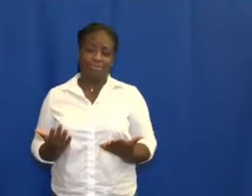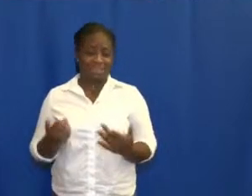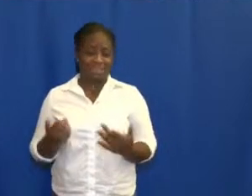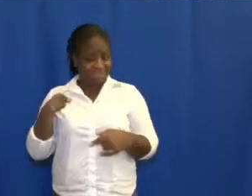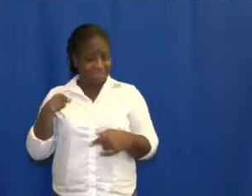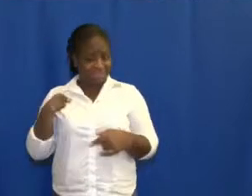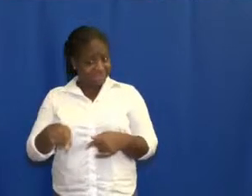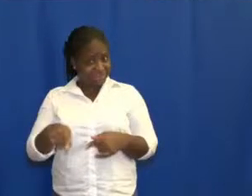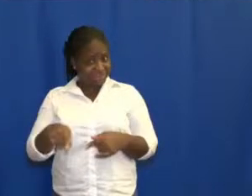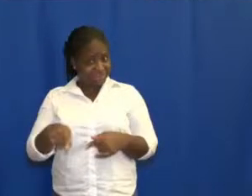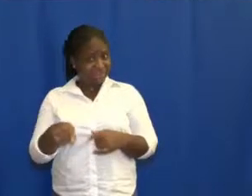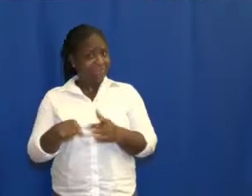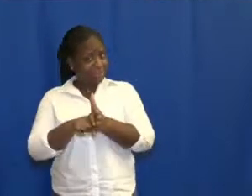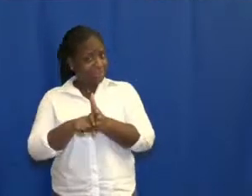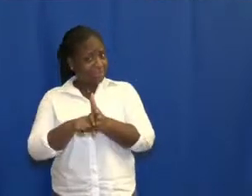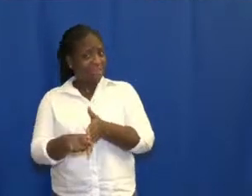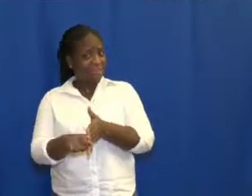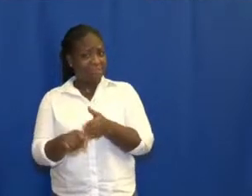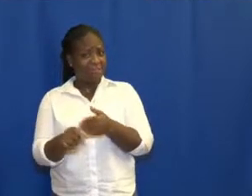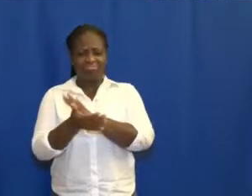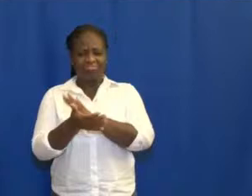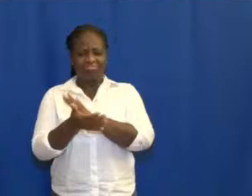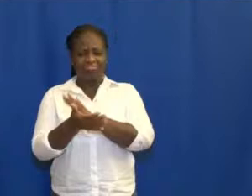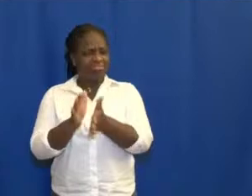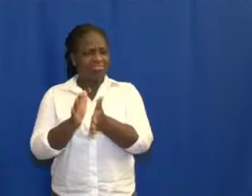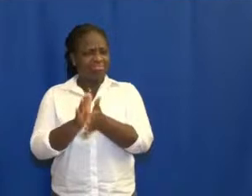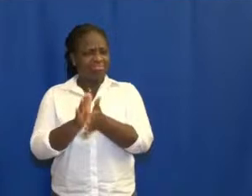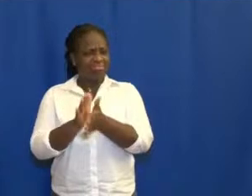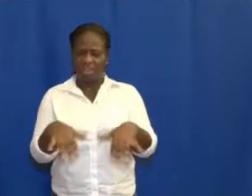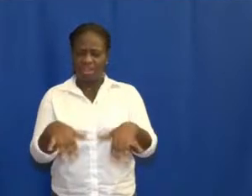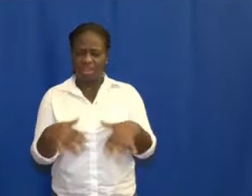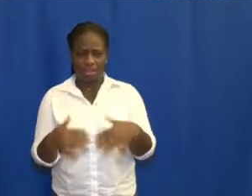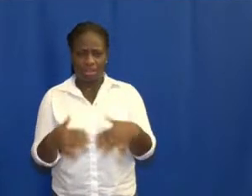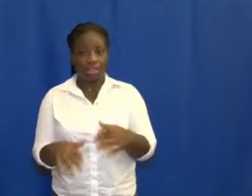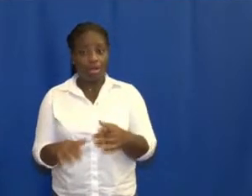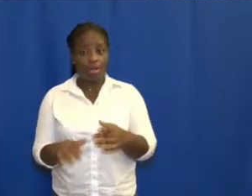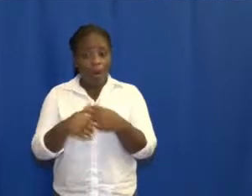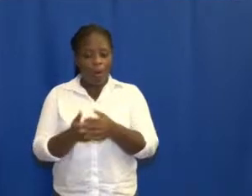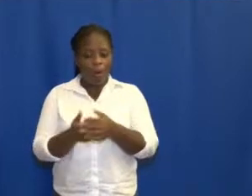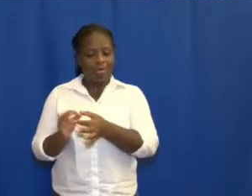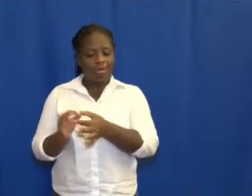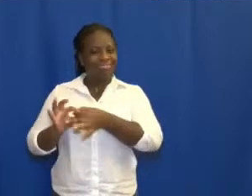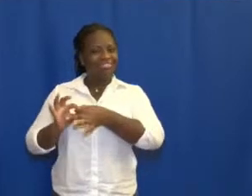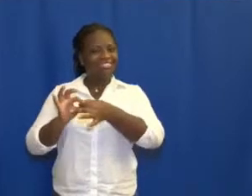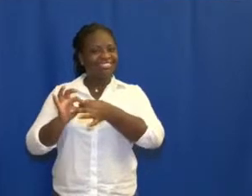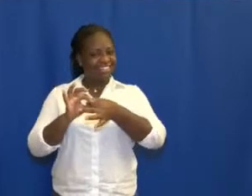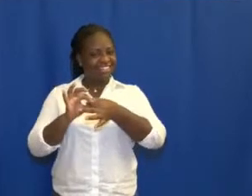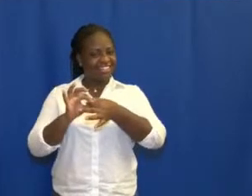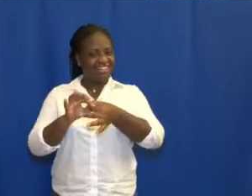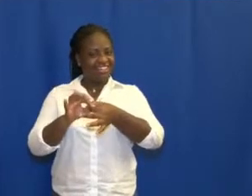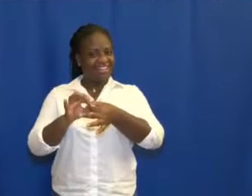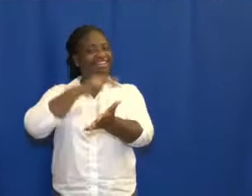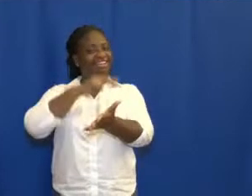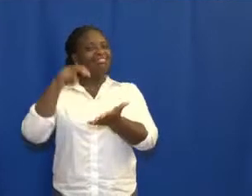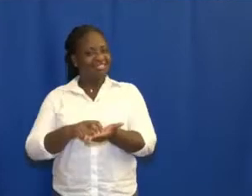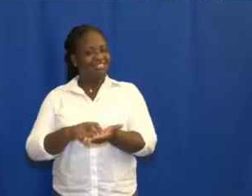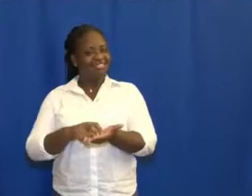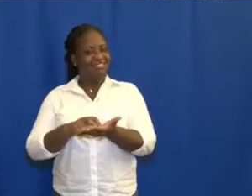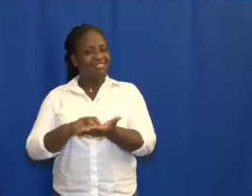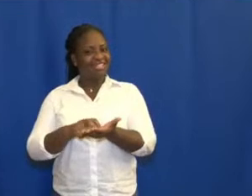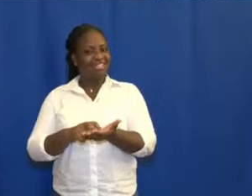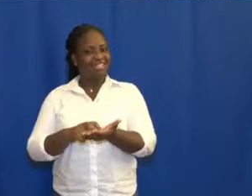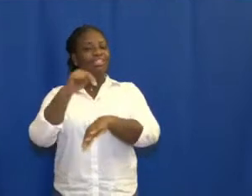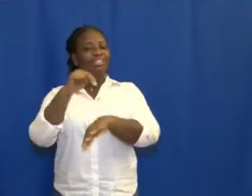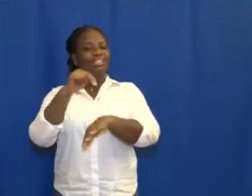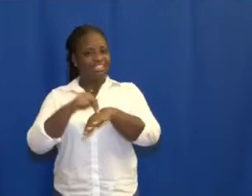Yɛayerɛ yi abɔ yɛn nyinaa fam. Nti yɛn nyinaa mbom yɛnsɔre mpagya yɛ ɛne yɛn